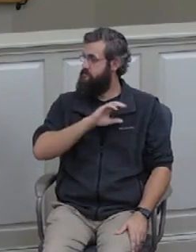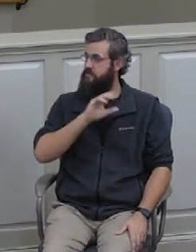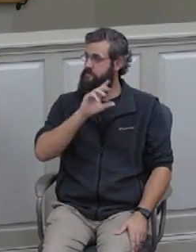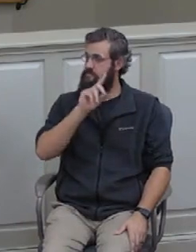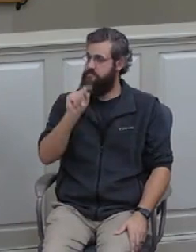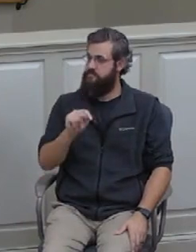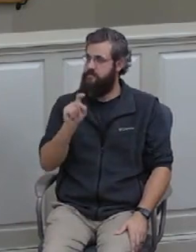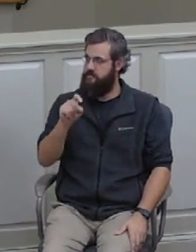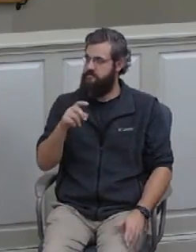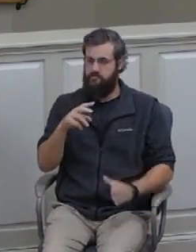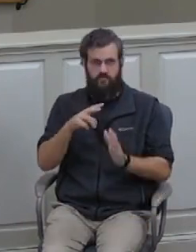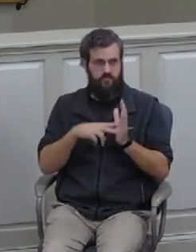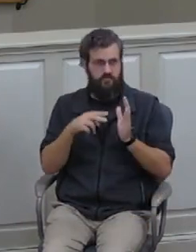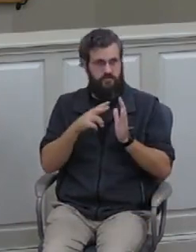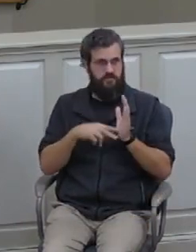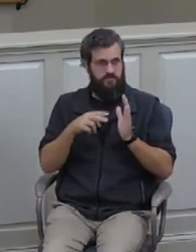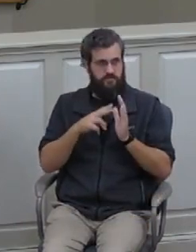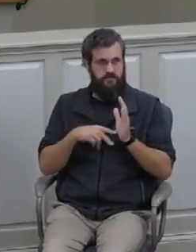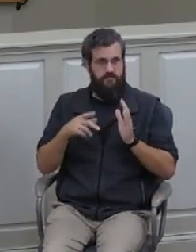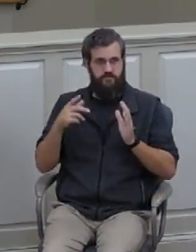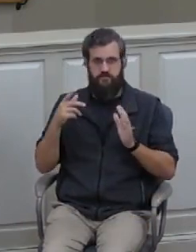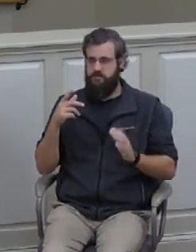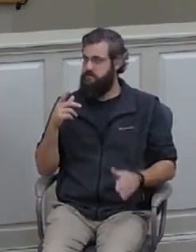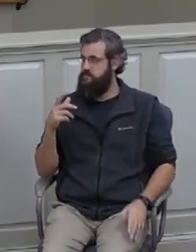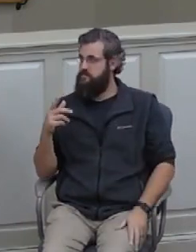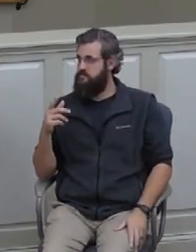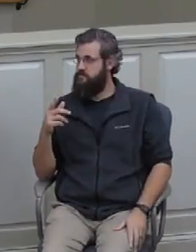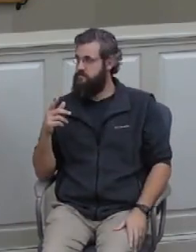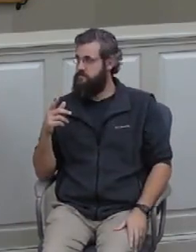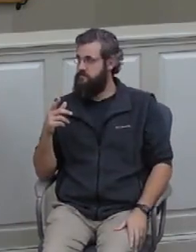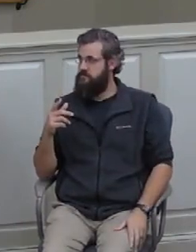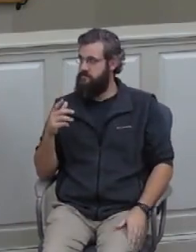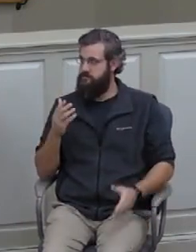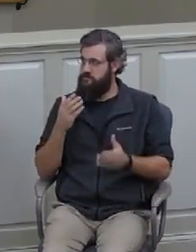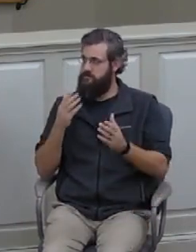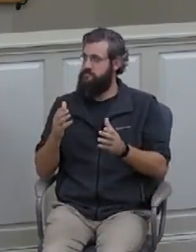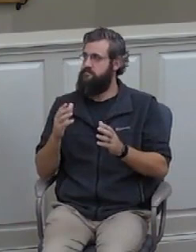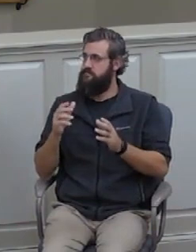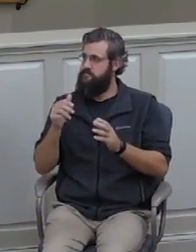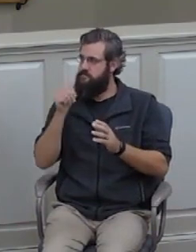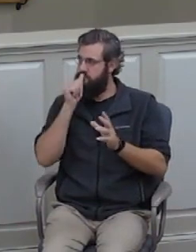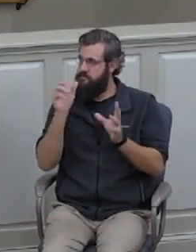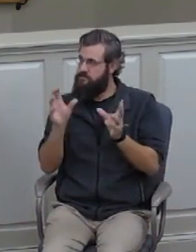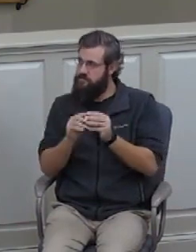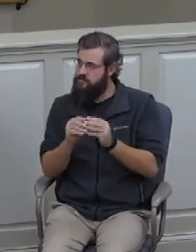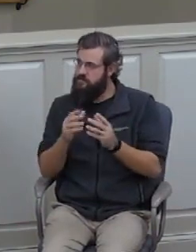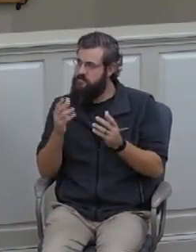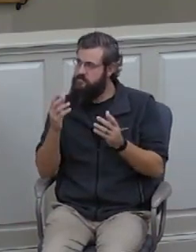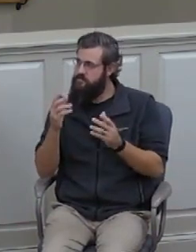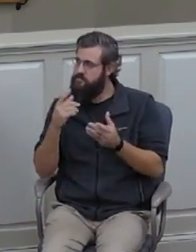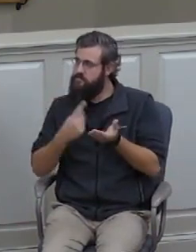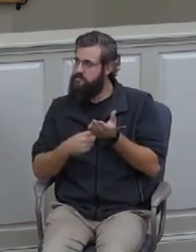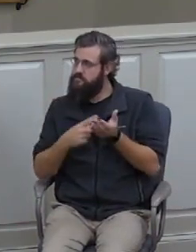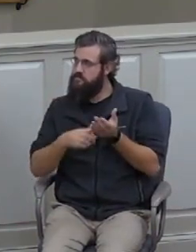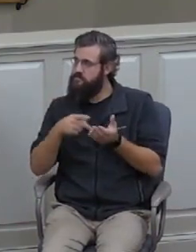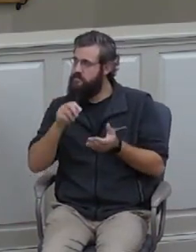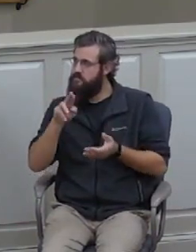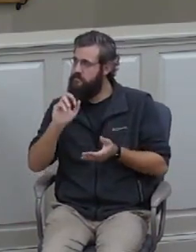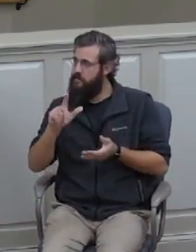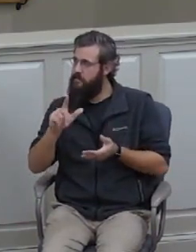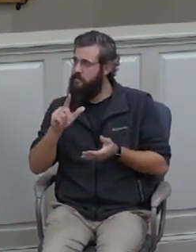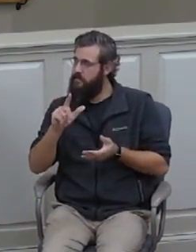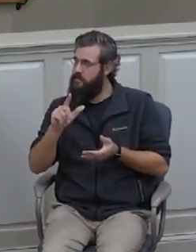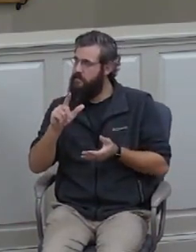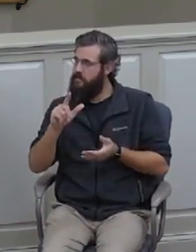it? Oh, you all got it. I will move that we go into executive session to discuss personnel